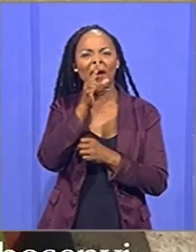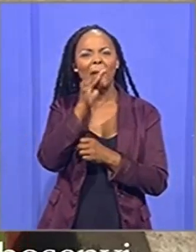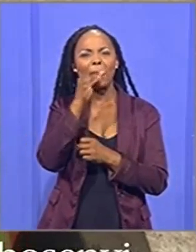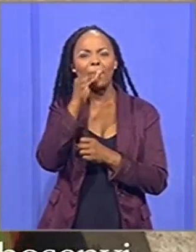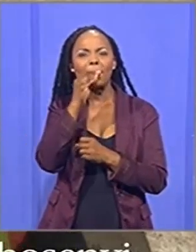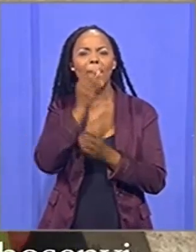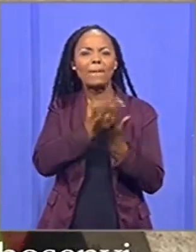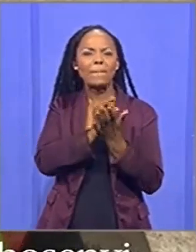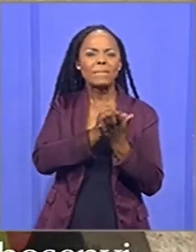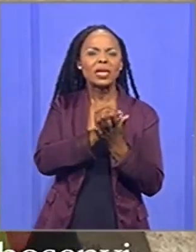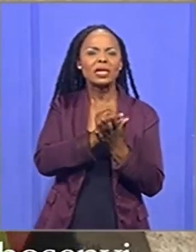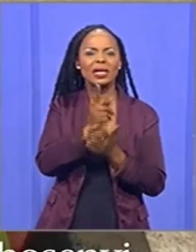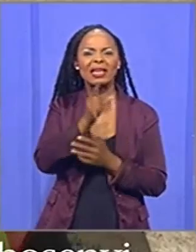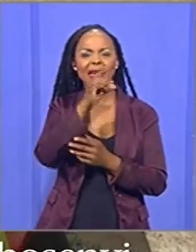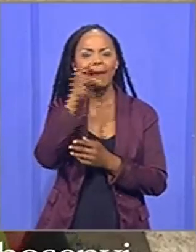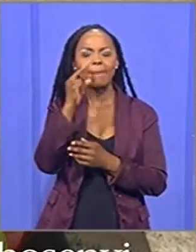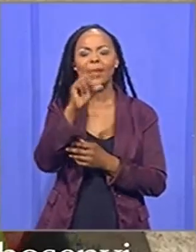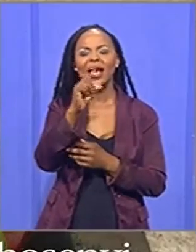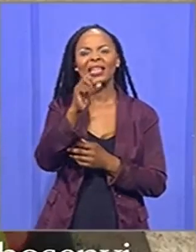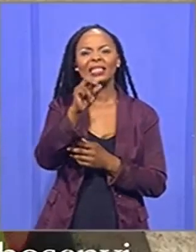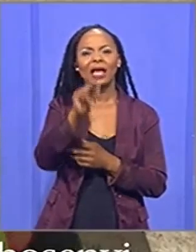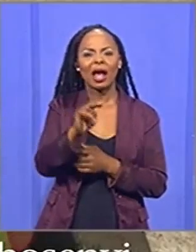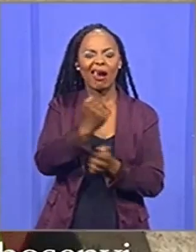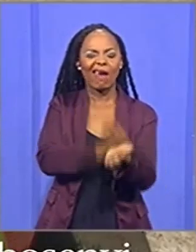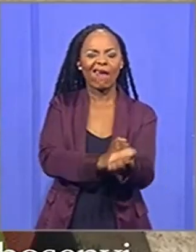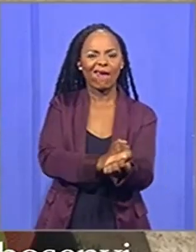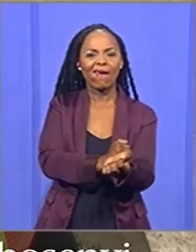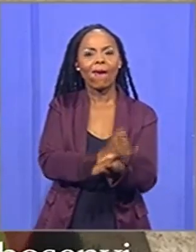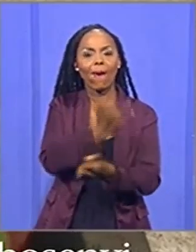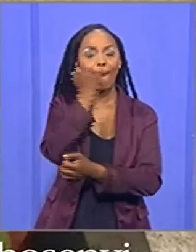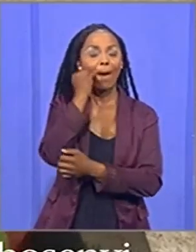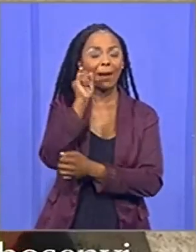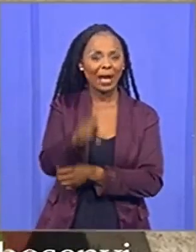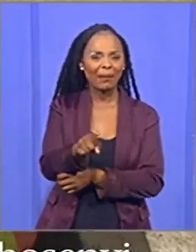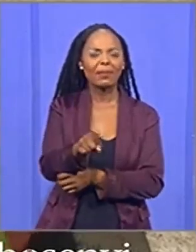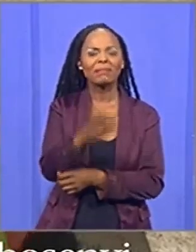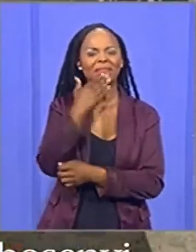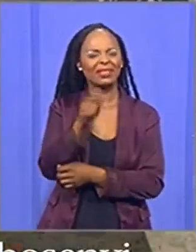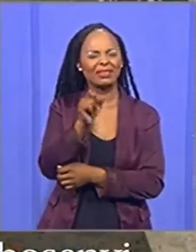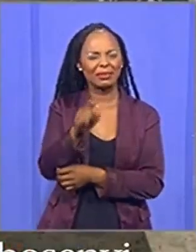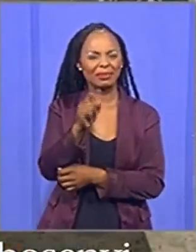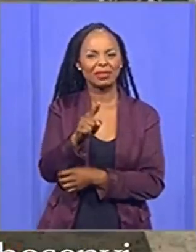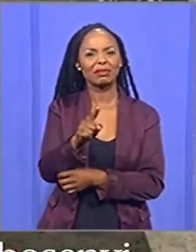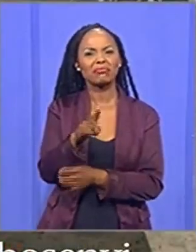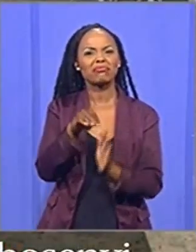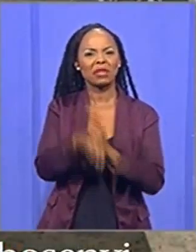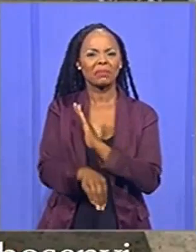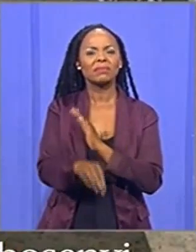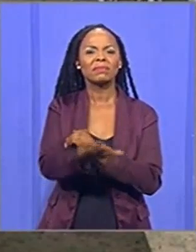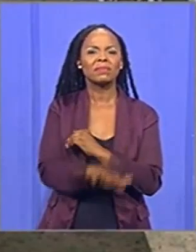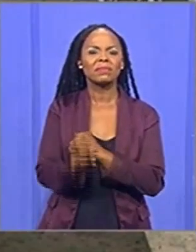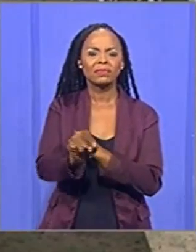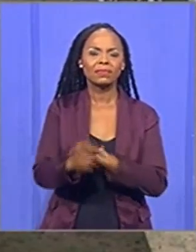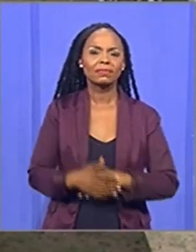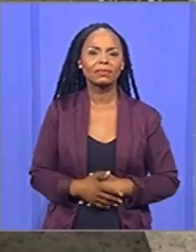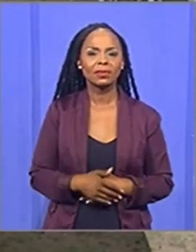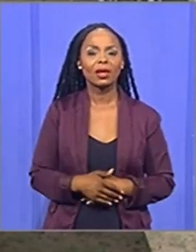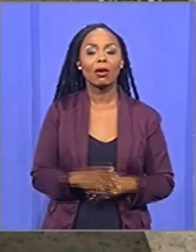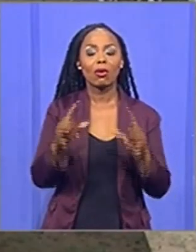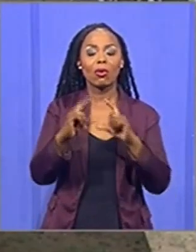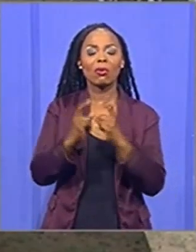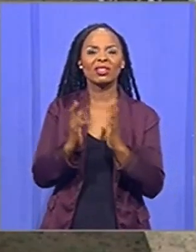ngwe ba re ke dikristane batho nke ba re thuše maphodisa batho ba modimo nke ba tšhelete ba Nyaupe morago. Mokomišenara wa maphodisa ka profenseng ya Limpopo